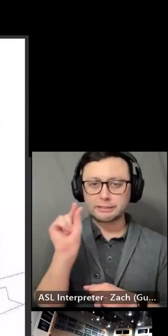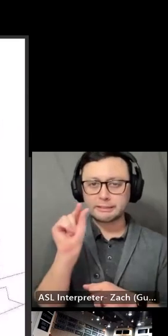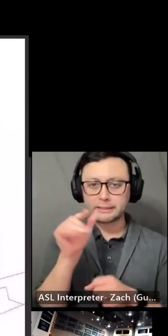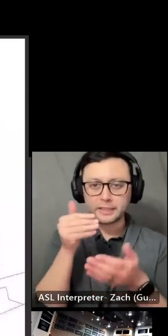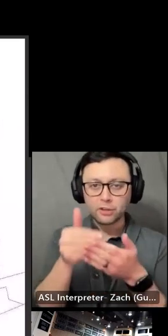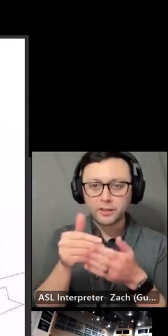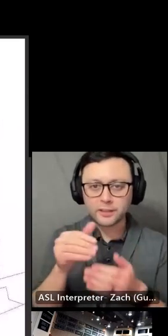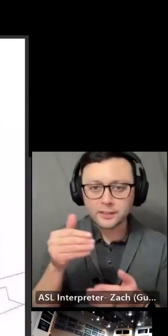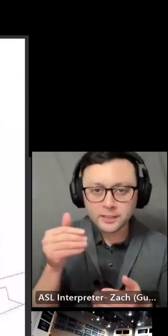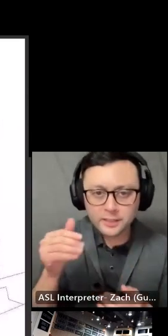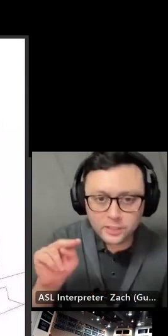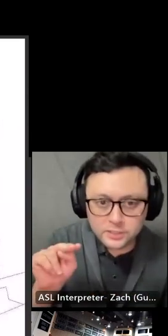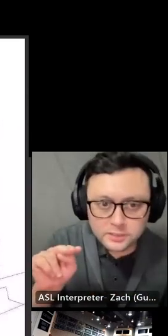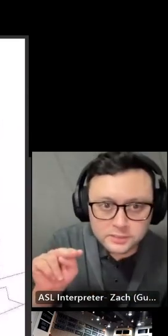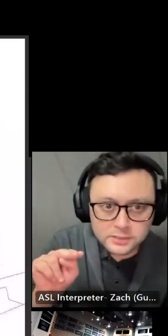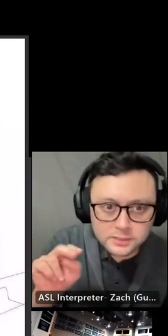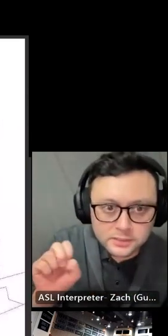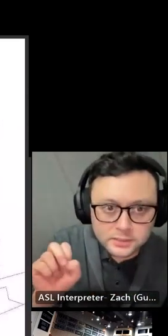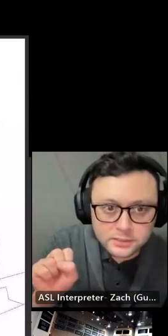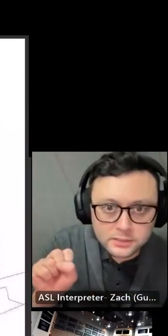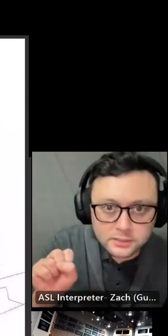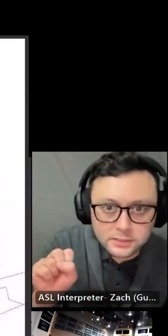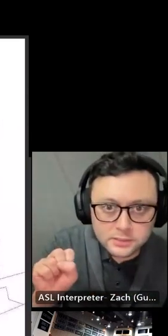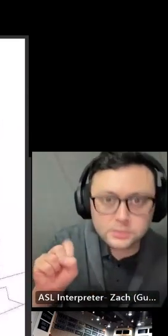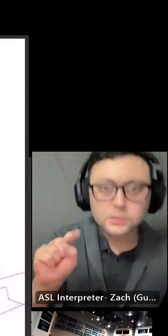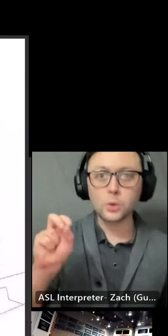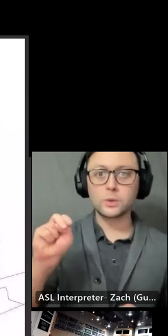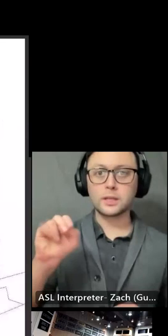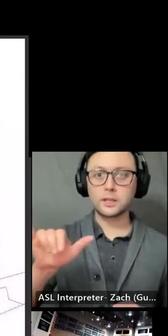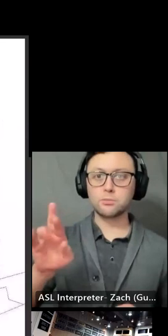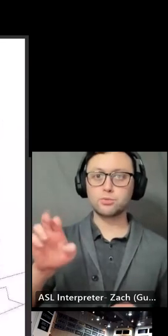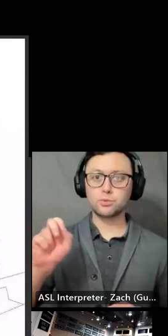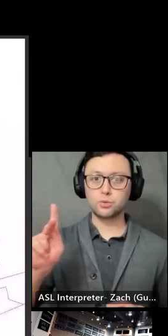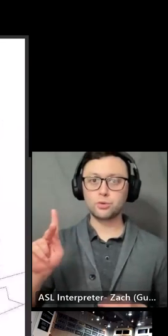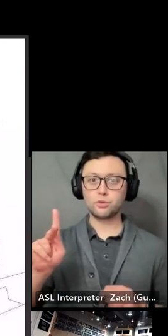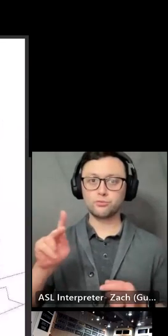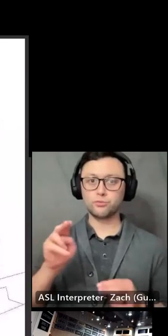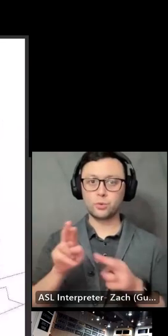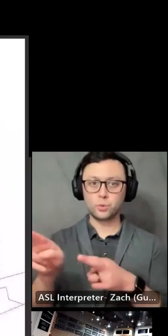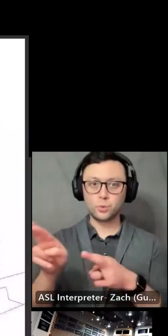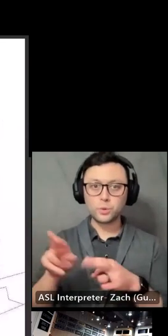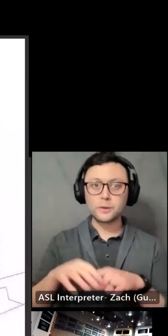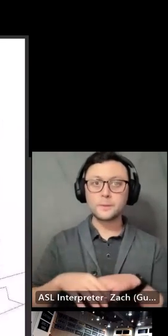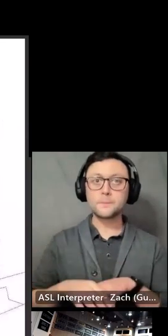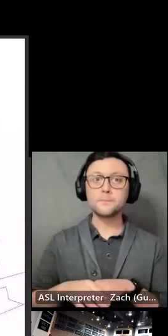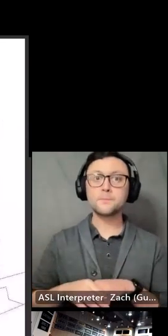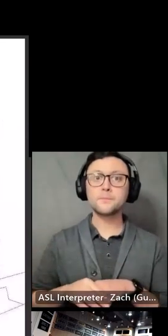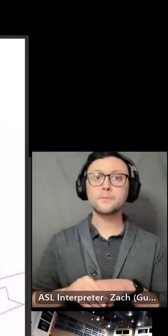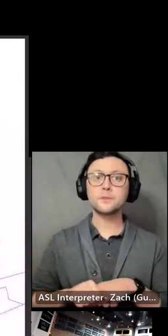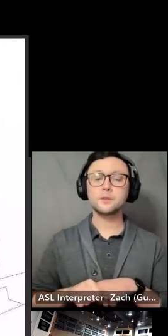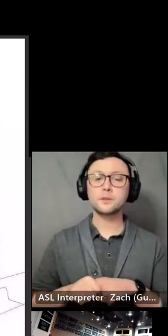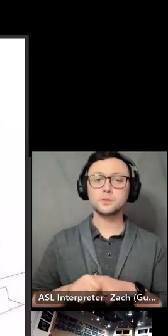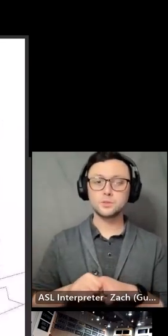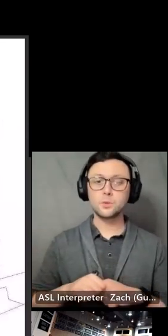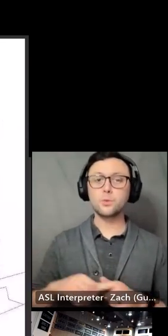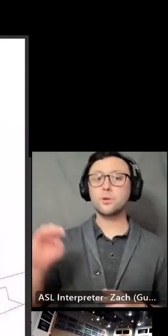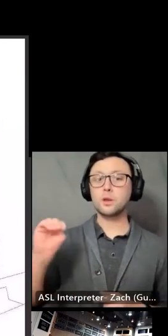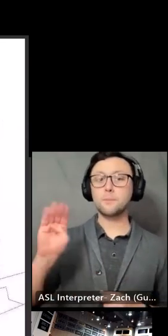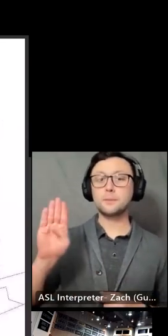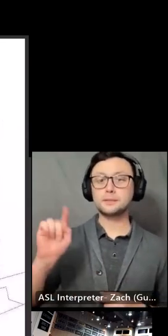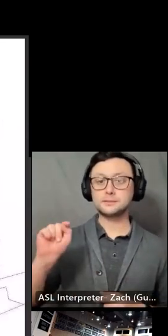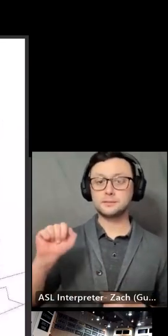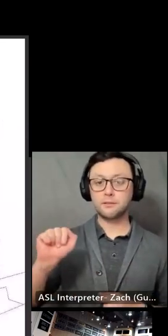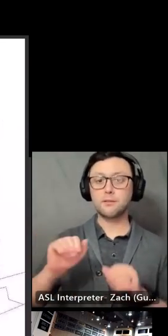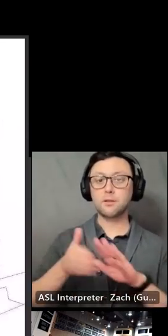Road, and then connect, and all of our switchgear for, you know, MBTA operations would